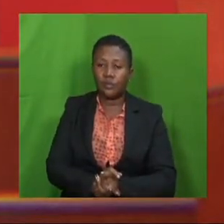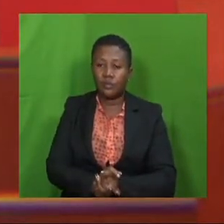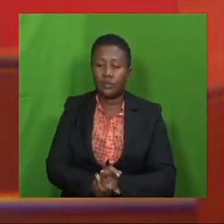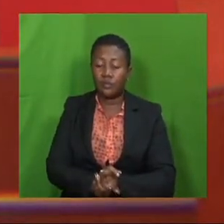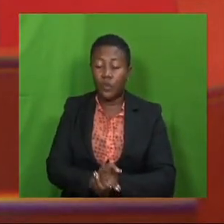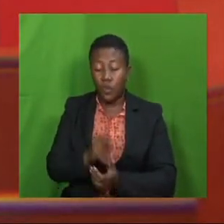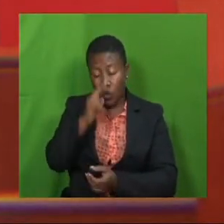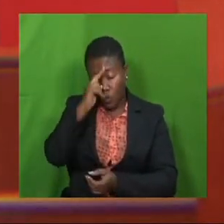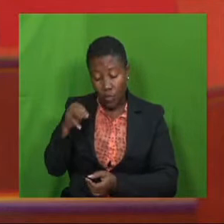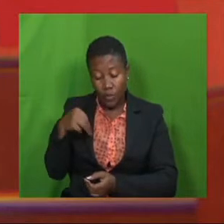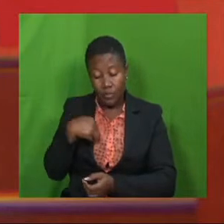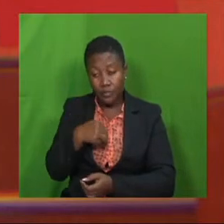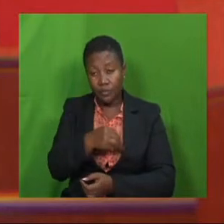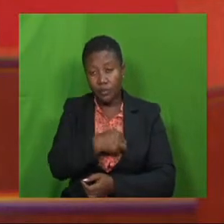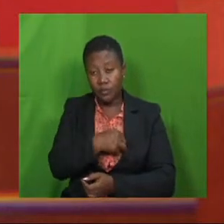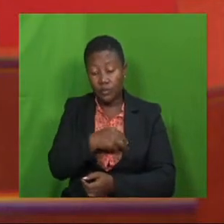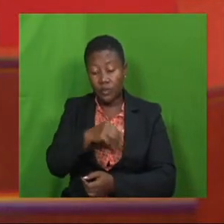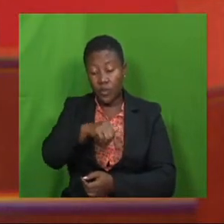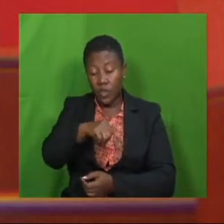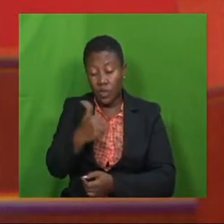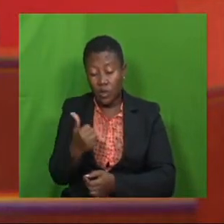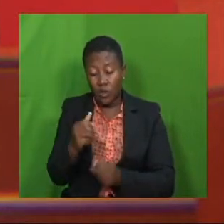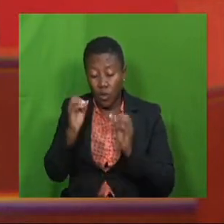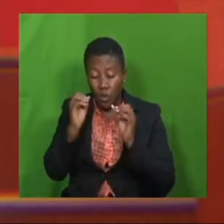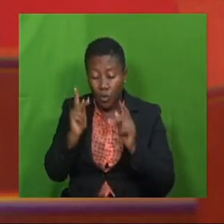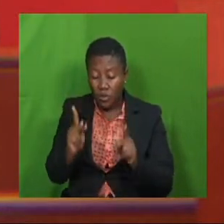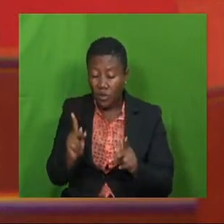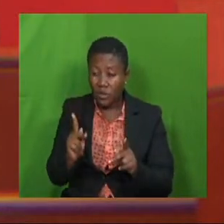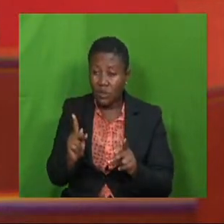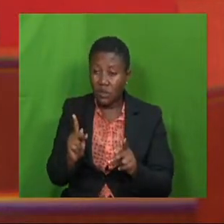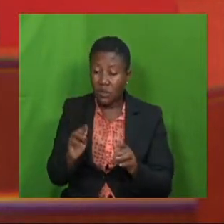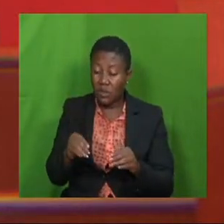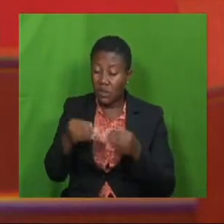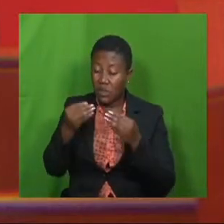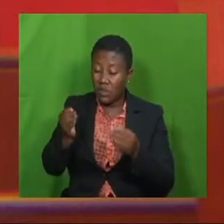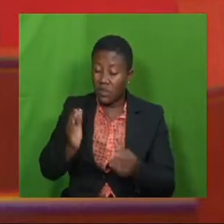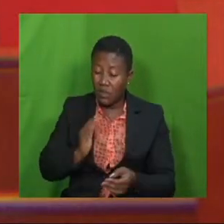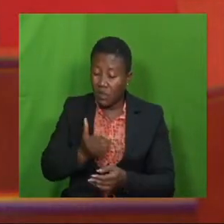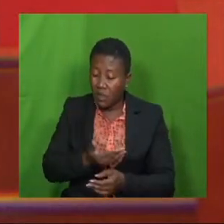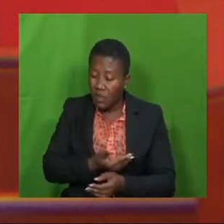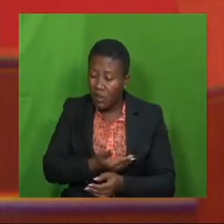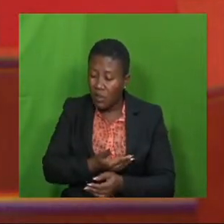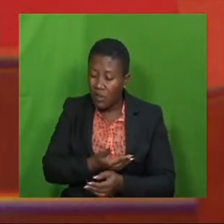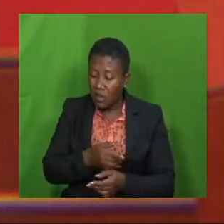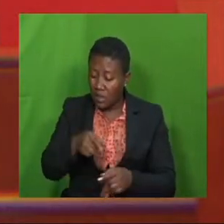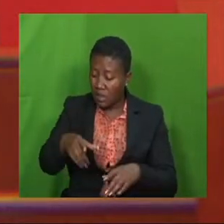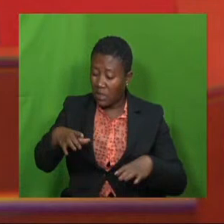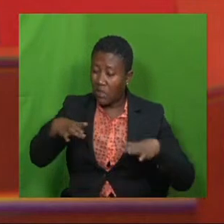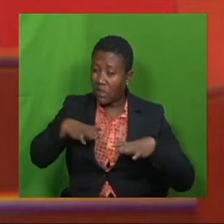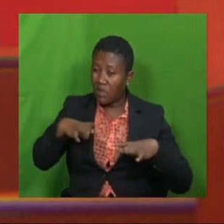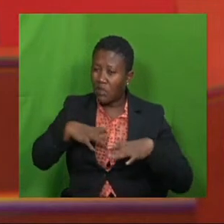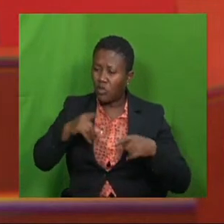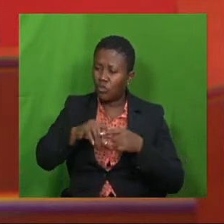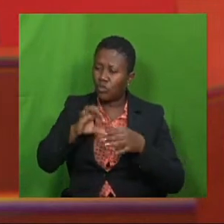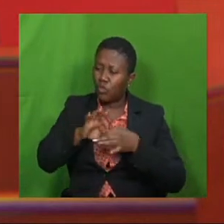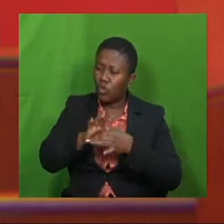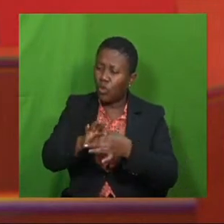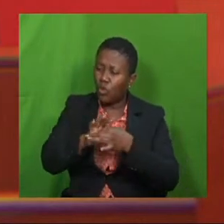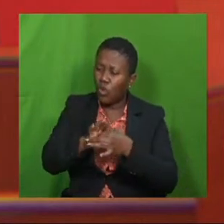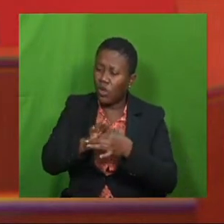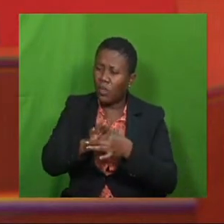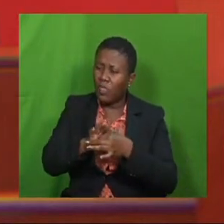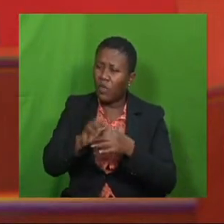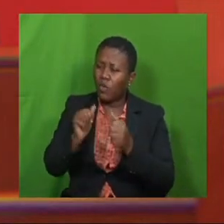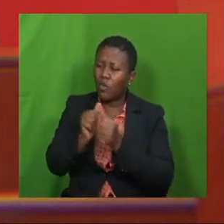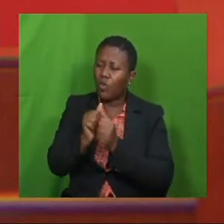Honorable members, another opportunity is offered us by the recess to connect with the people upon whose mandate